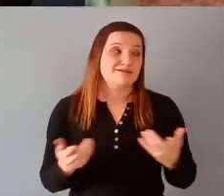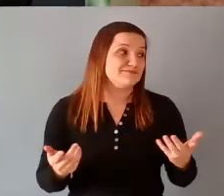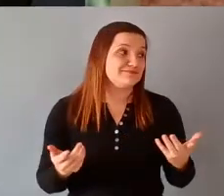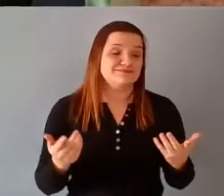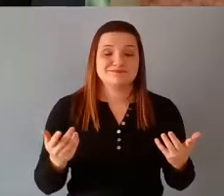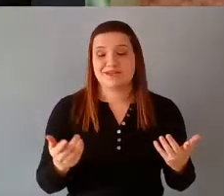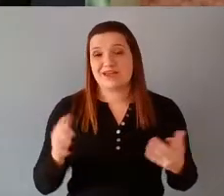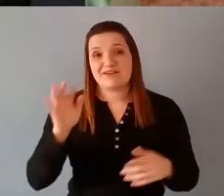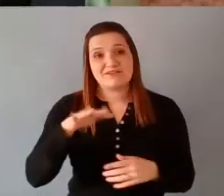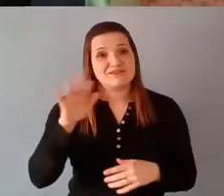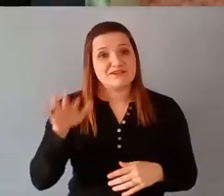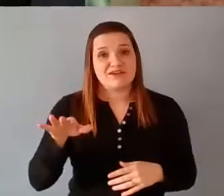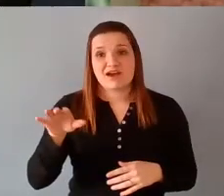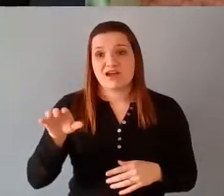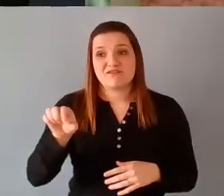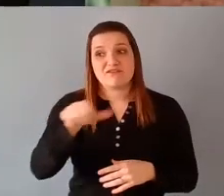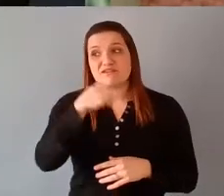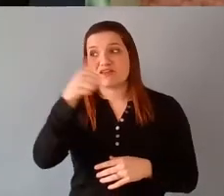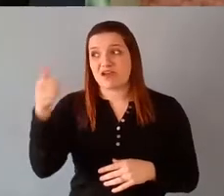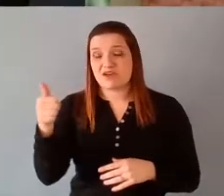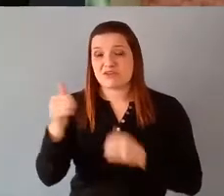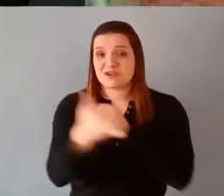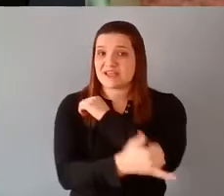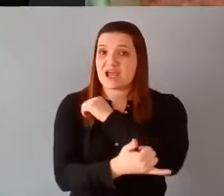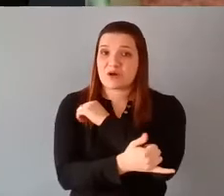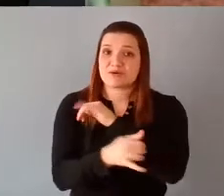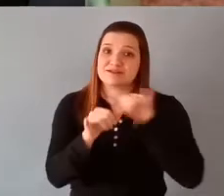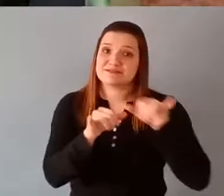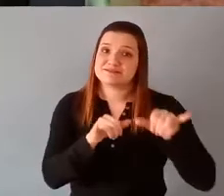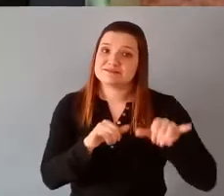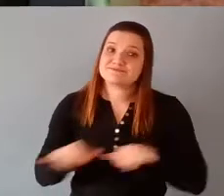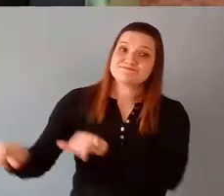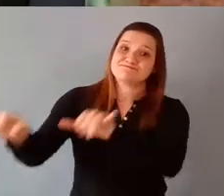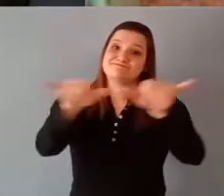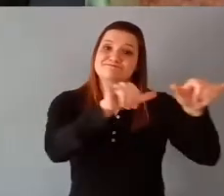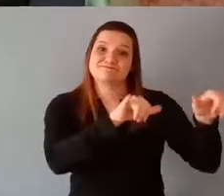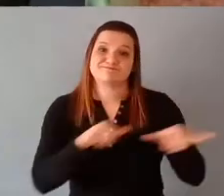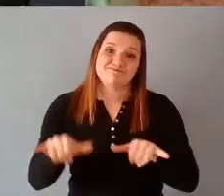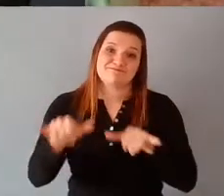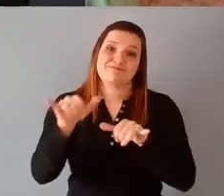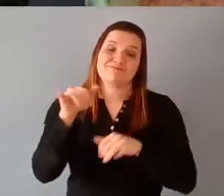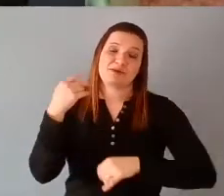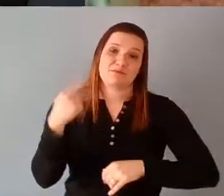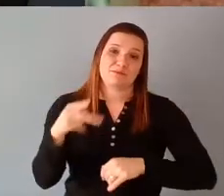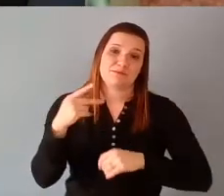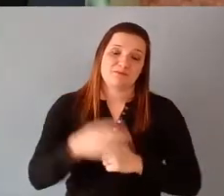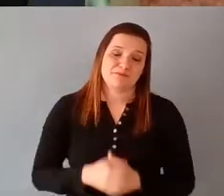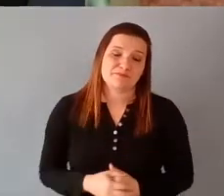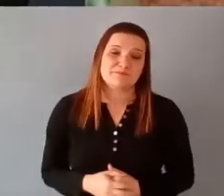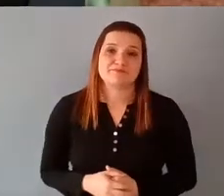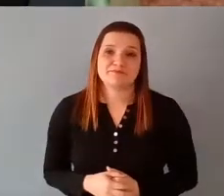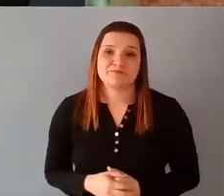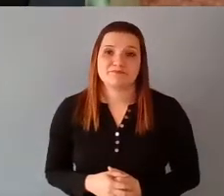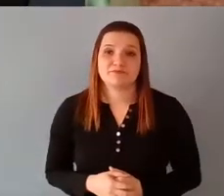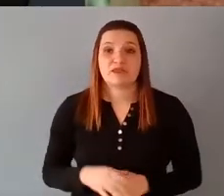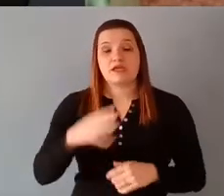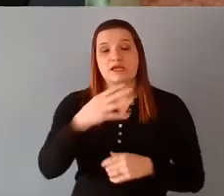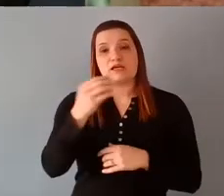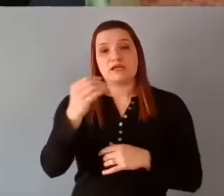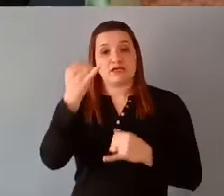California's 58 counties are all purple now. And then lastly, we've